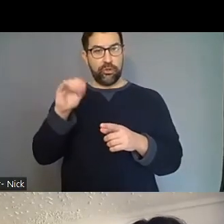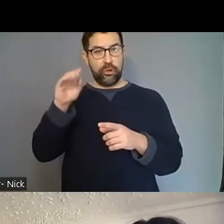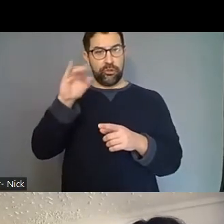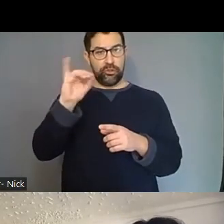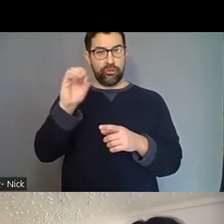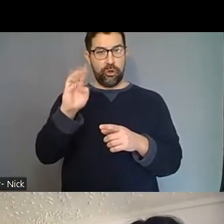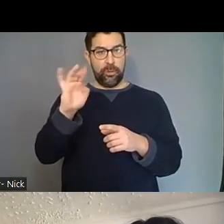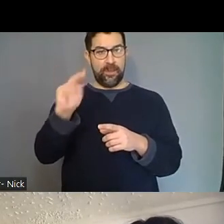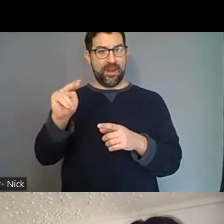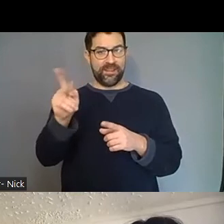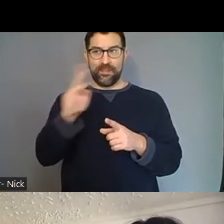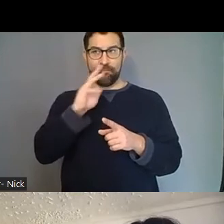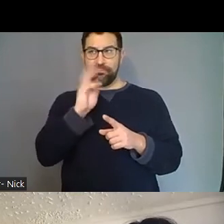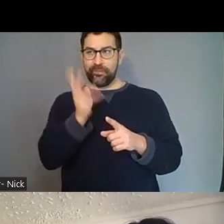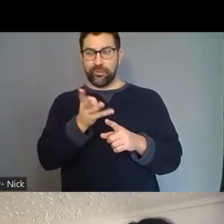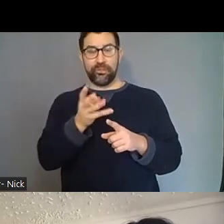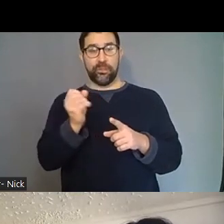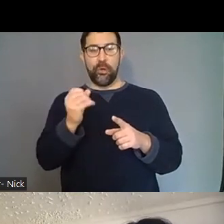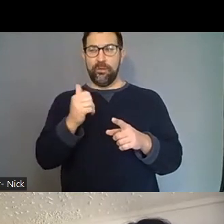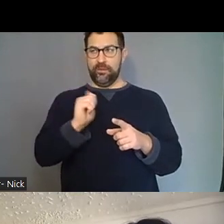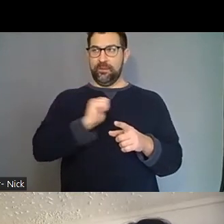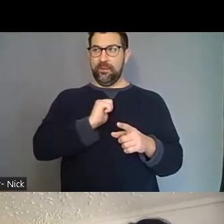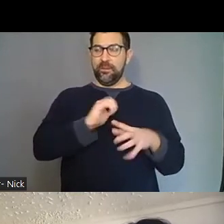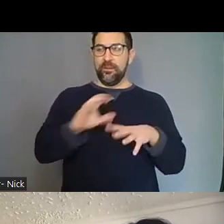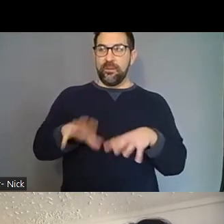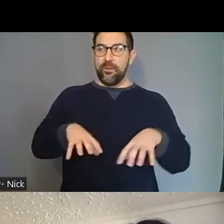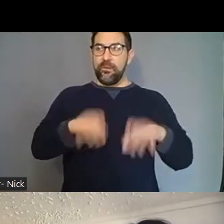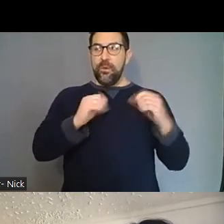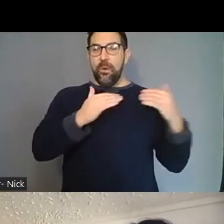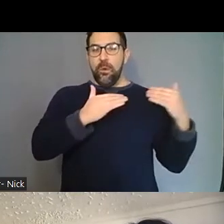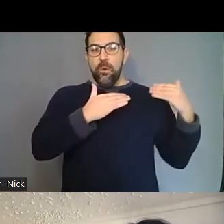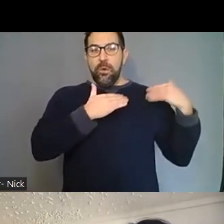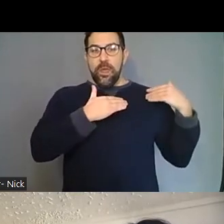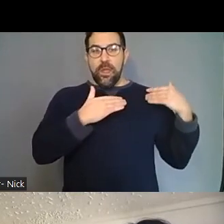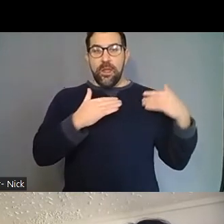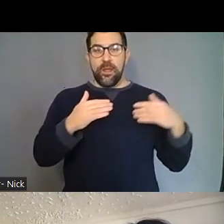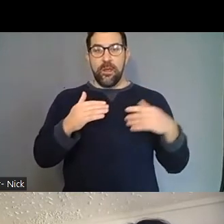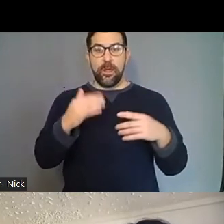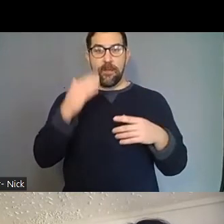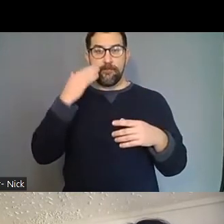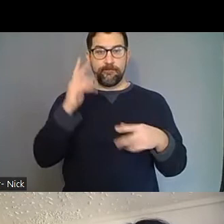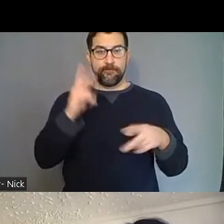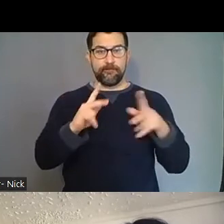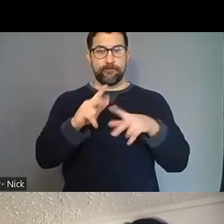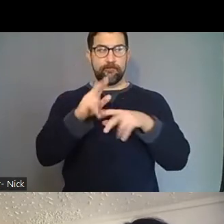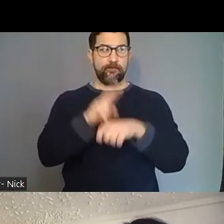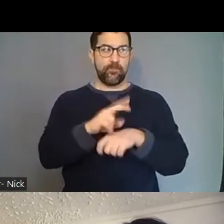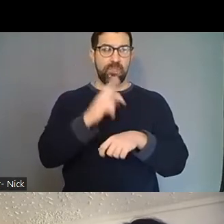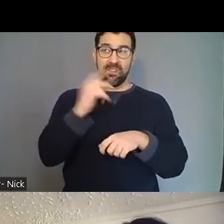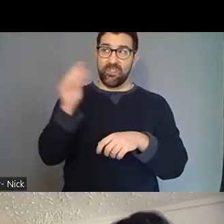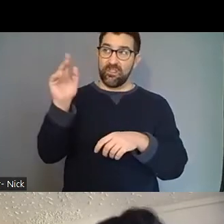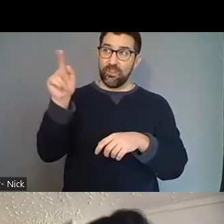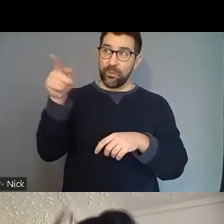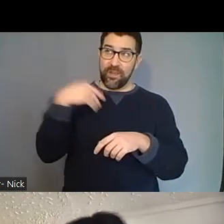it ourselves. I think that that's what adults and people are way too used to doing, is waiting for people in positions of power to